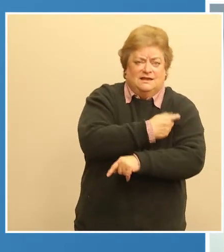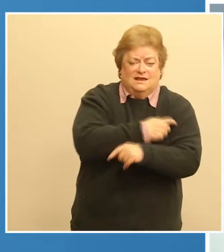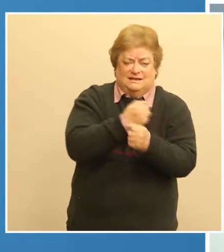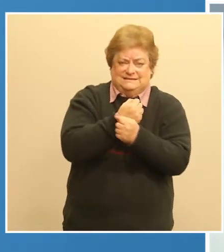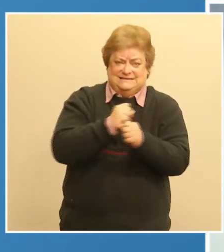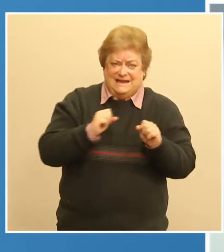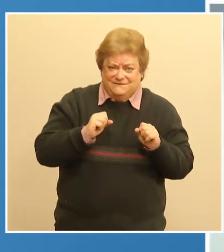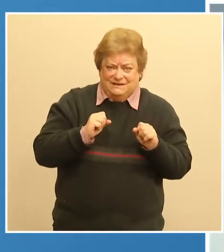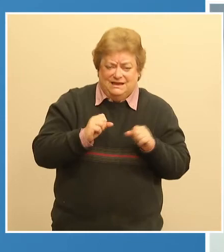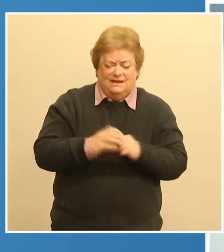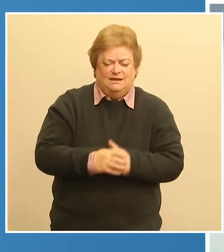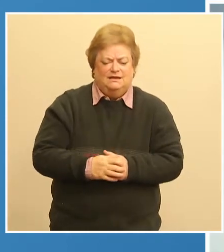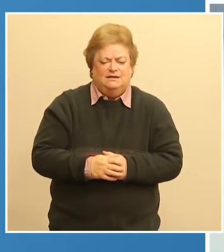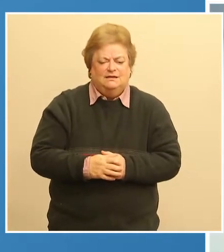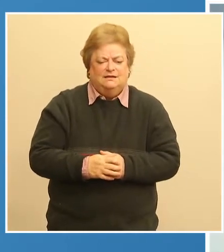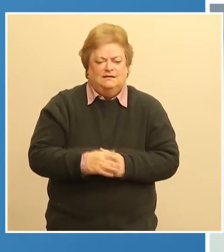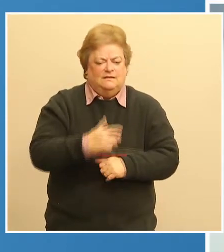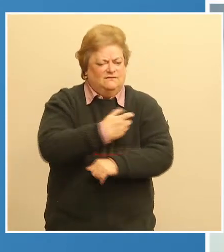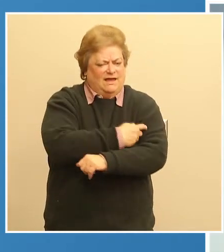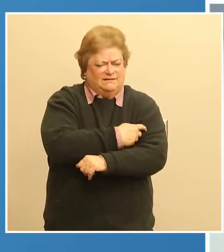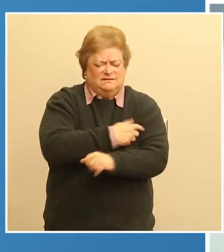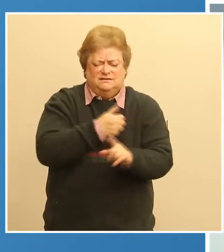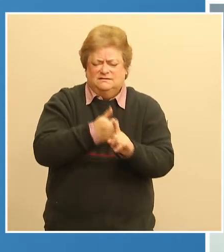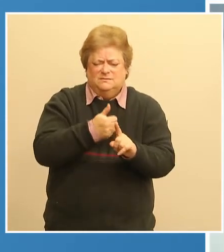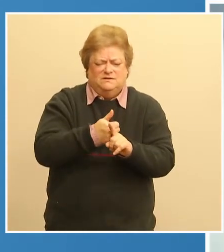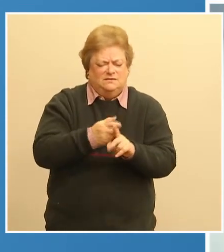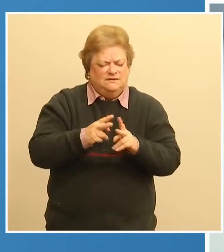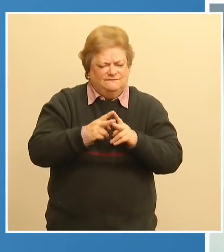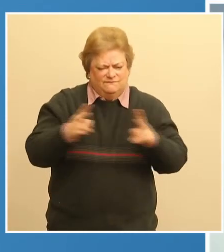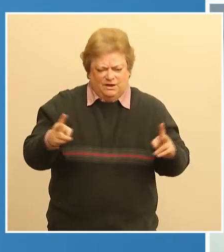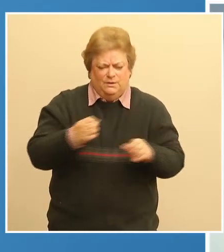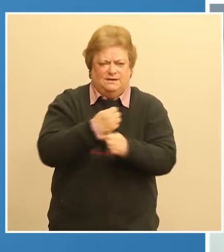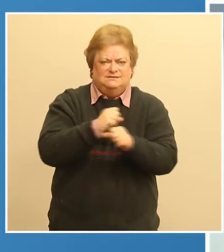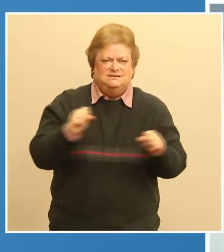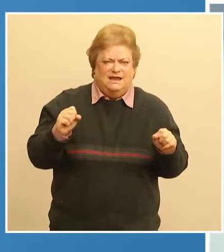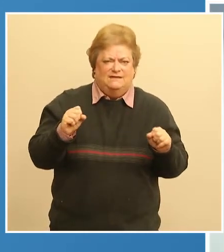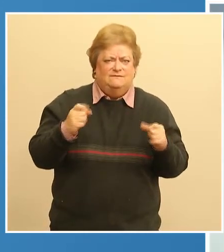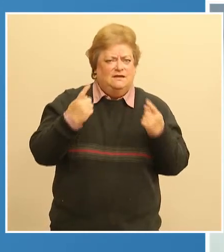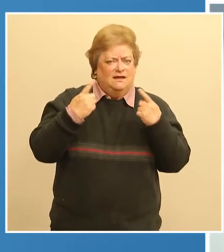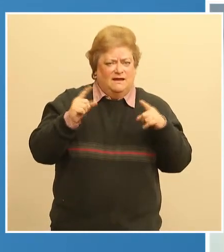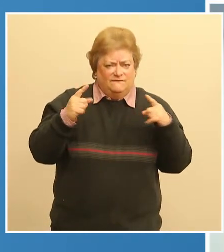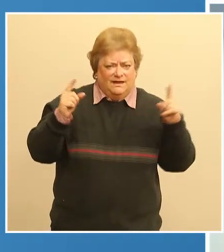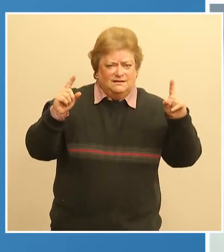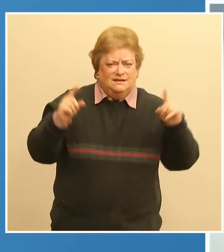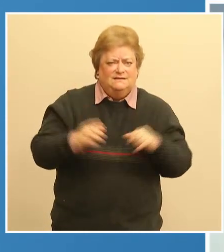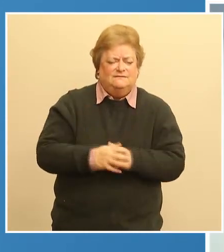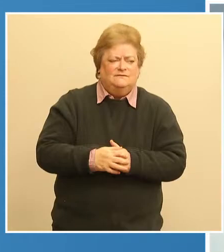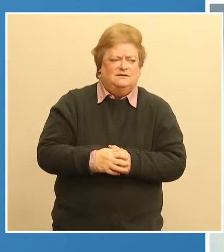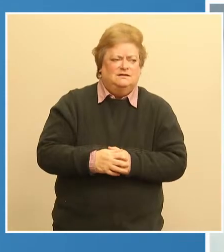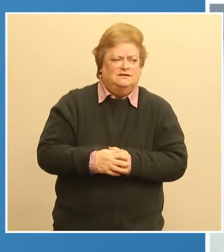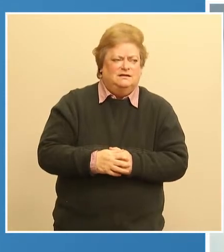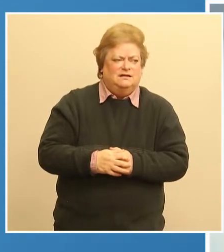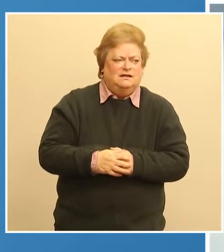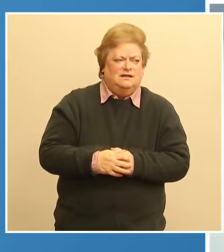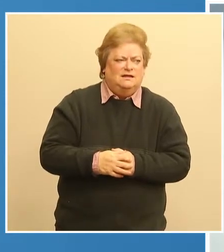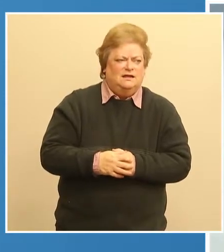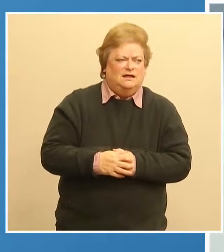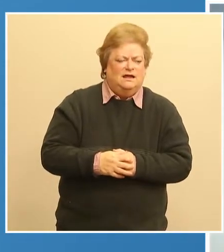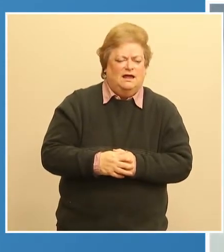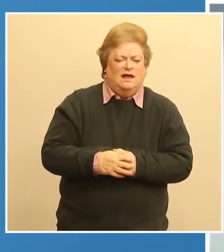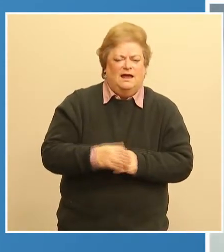The vaccines are really safe. They're really effective. And there's a lot